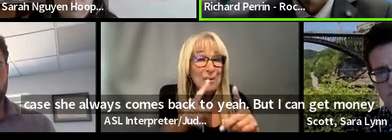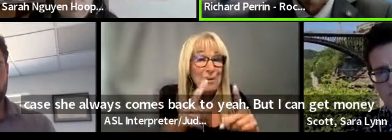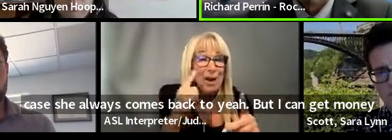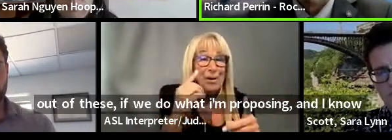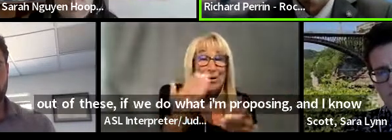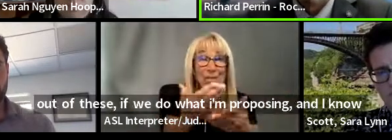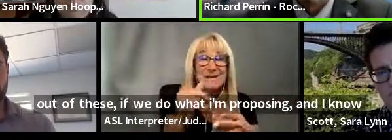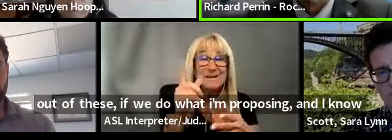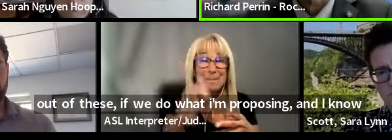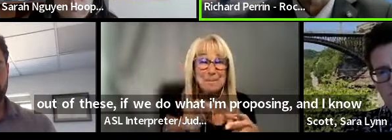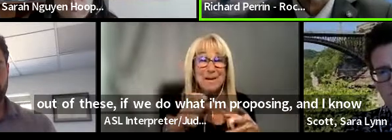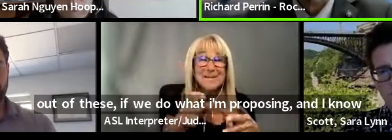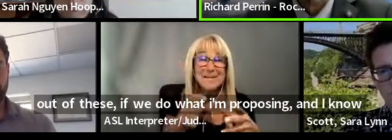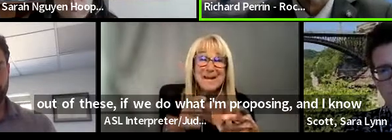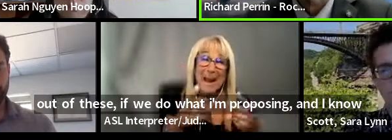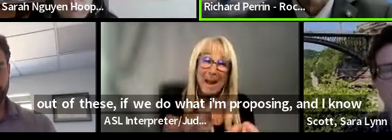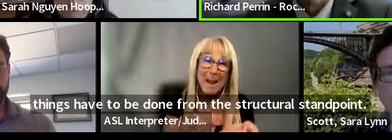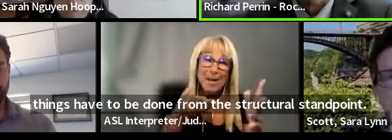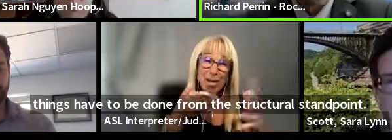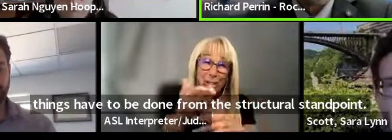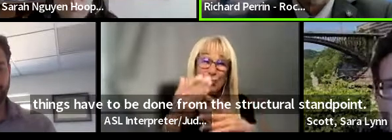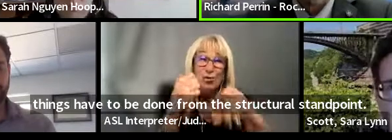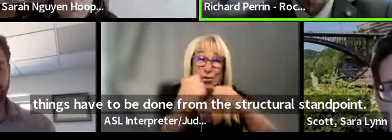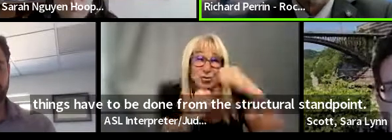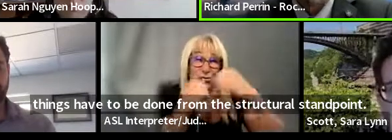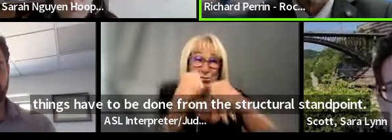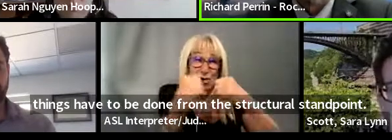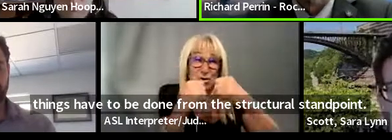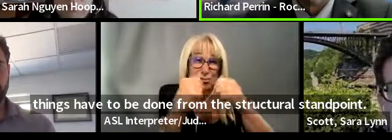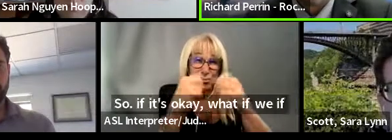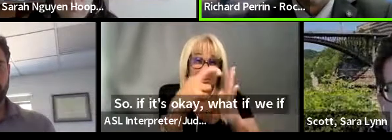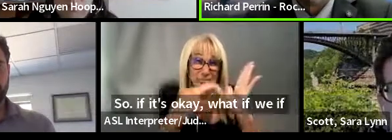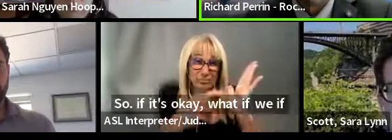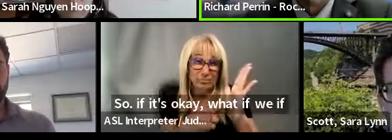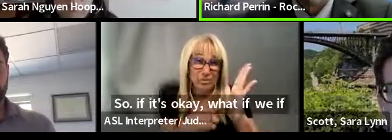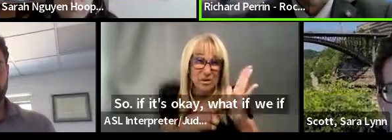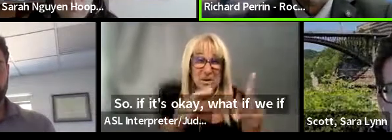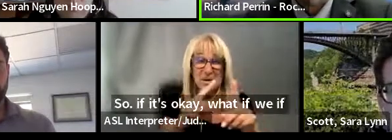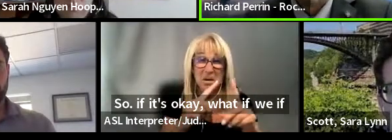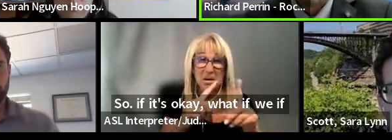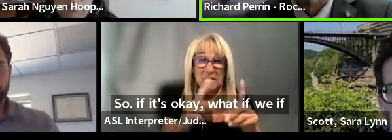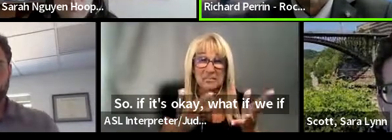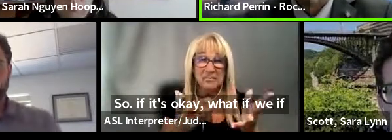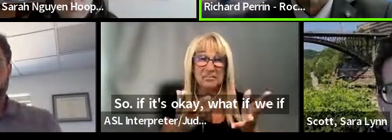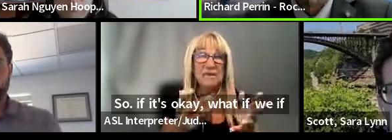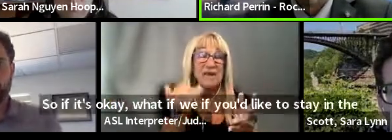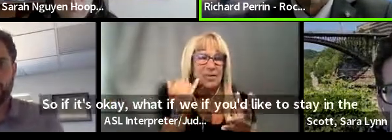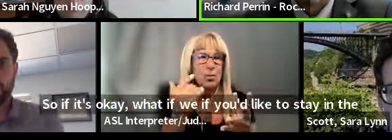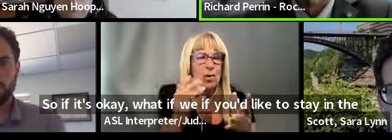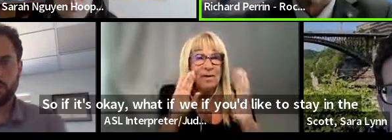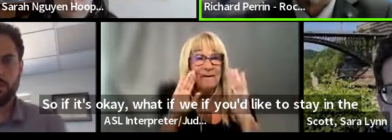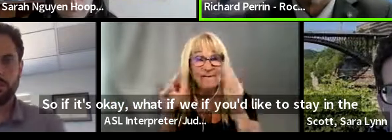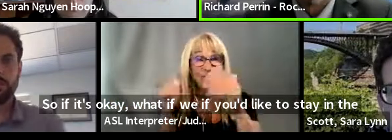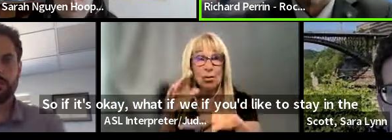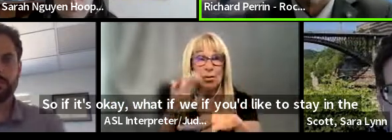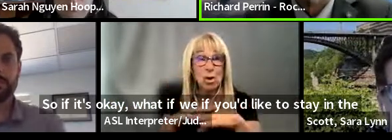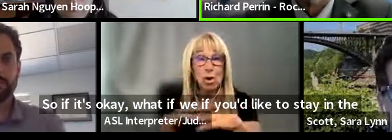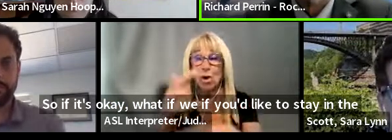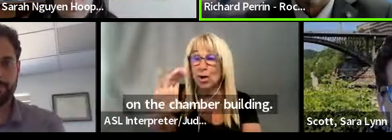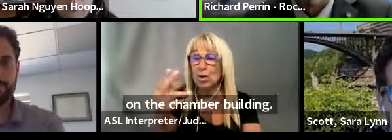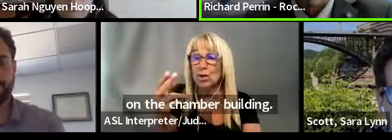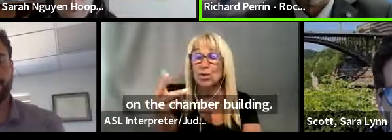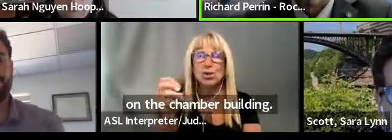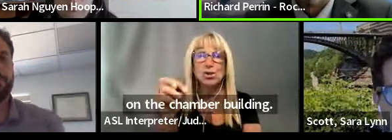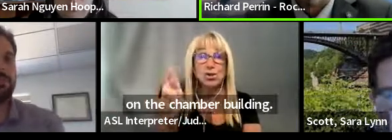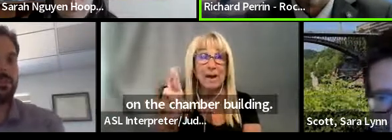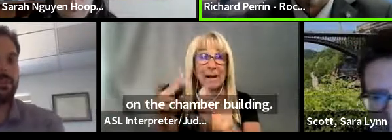So if it's okay, if you'd like to stay on the chamber building, excuse me, I'm going to turn it over to Commissioner